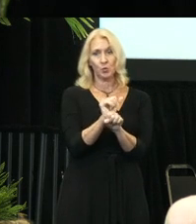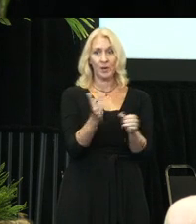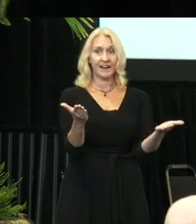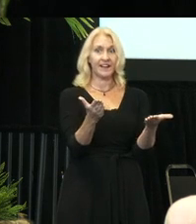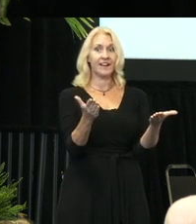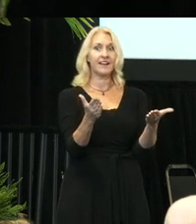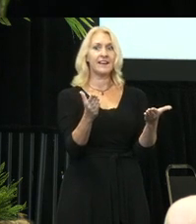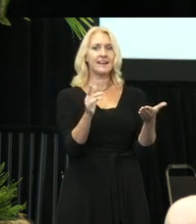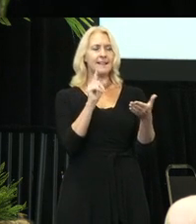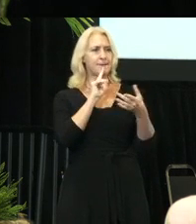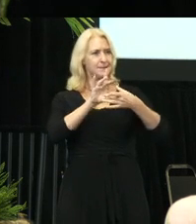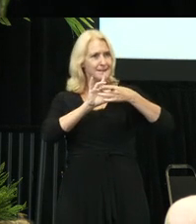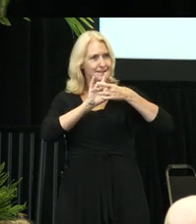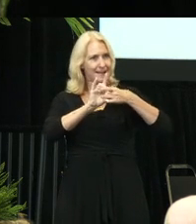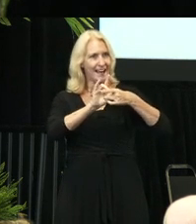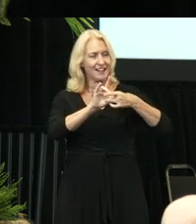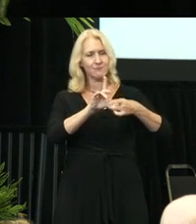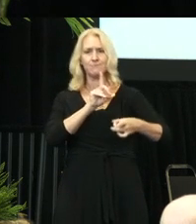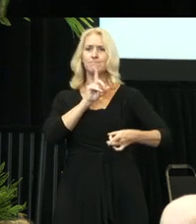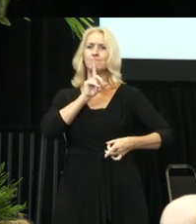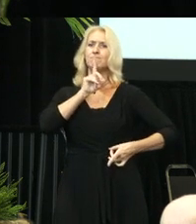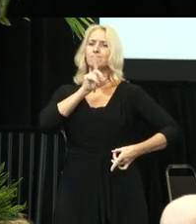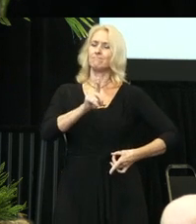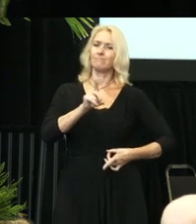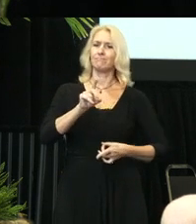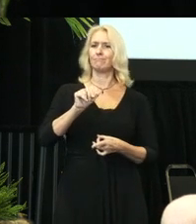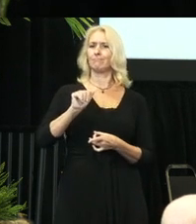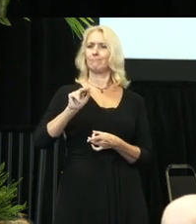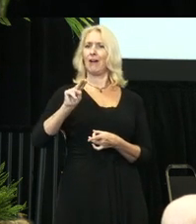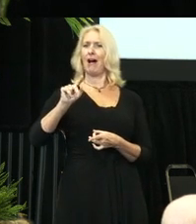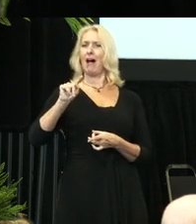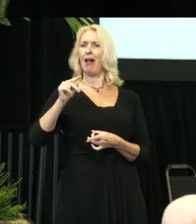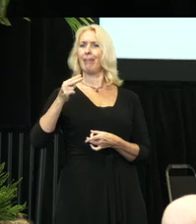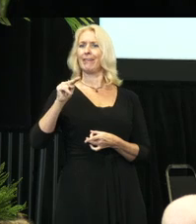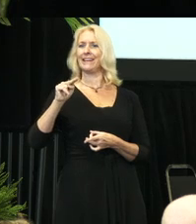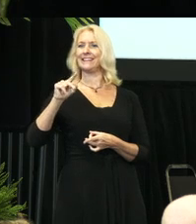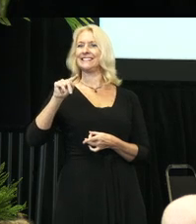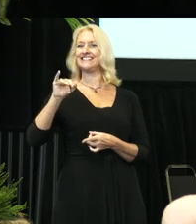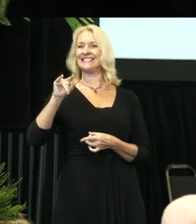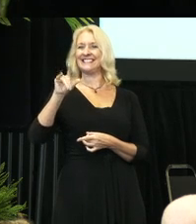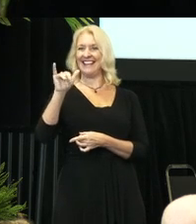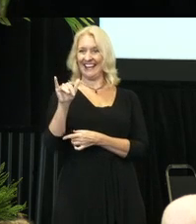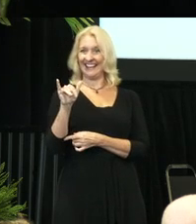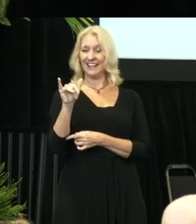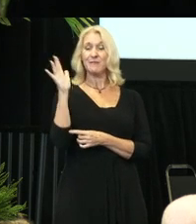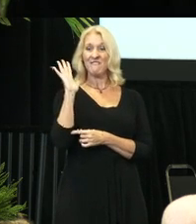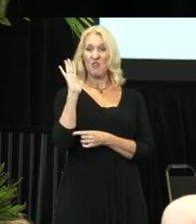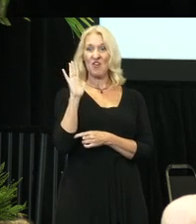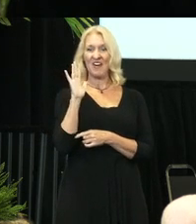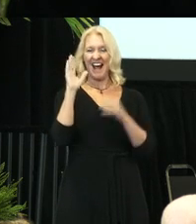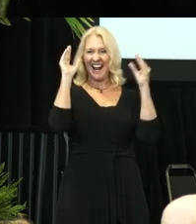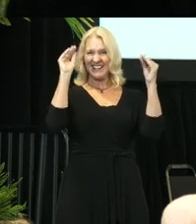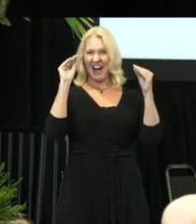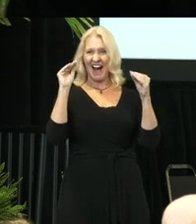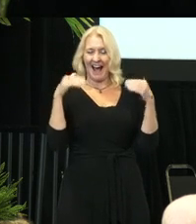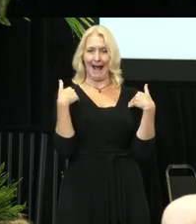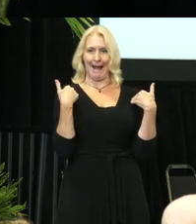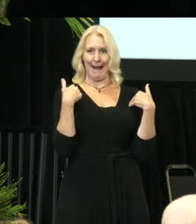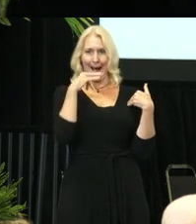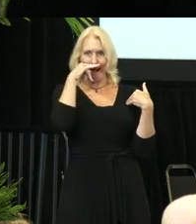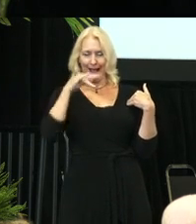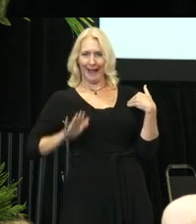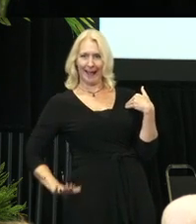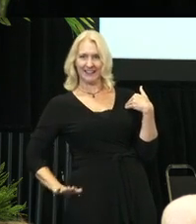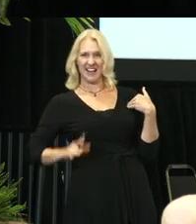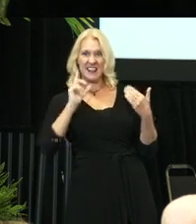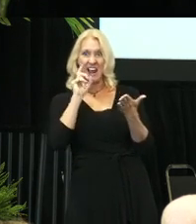to authenticity. I used to teach elementary school for a little bit, and let me tell you, working with little kids, they can smell inauthenticity